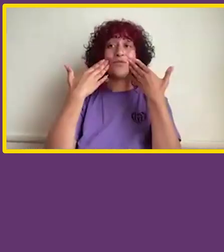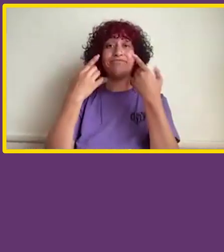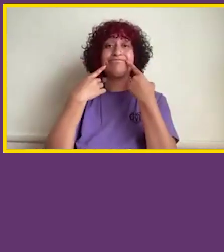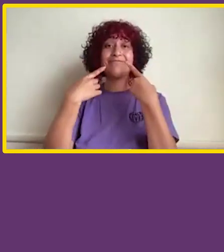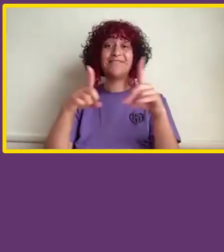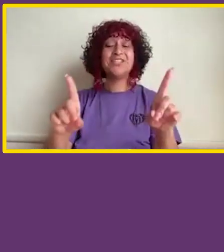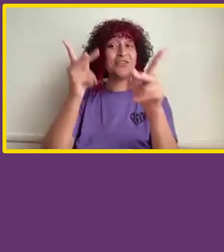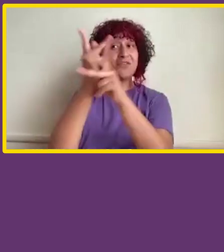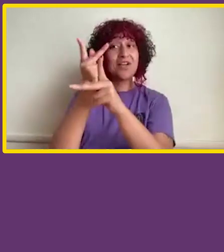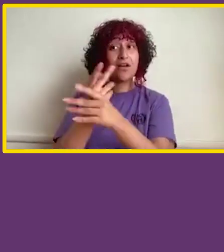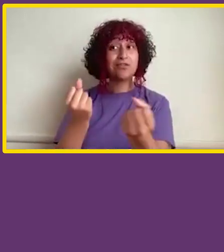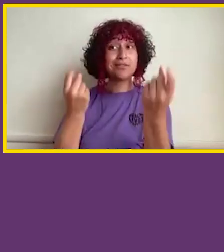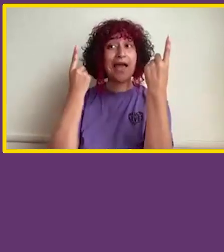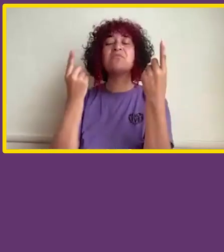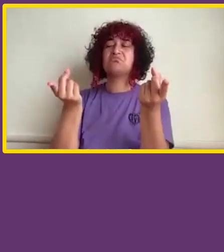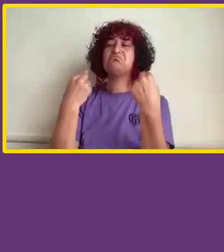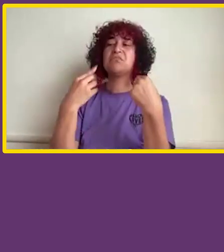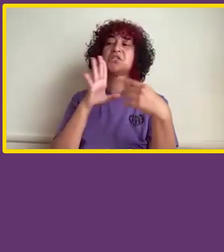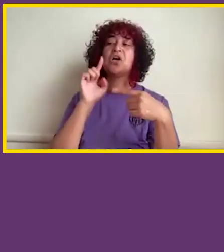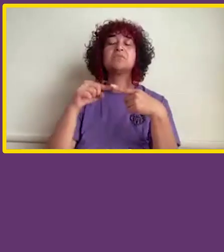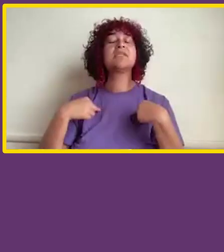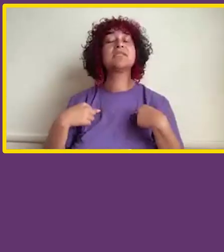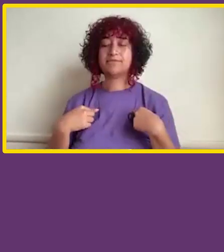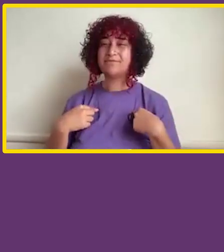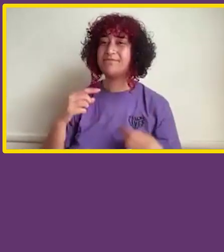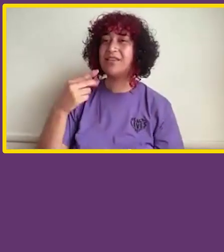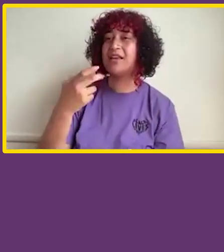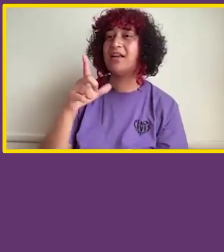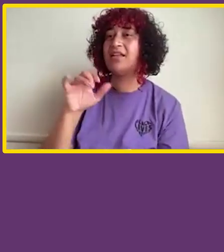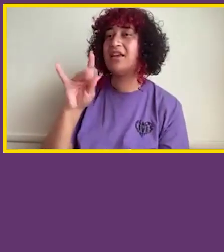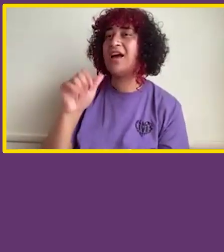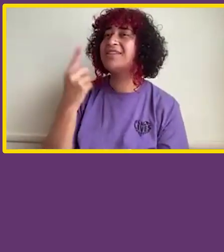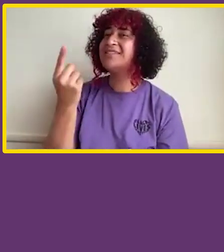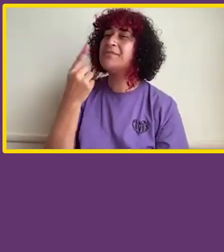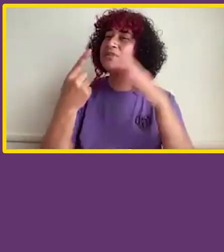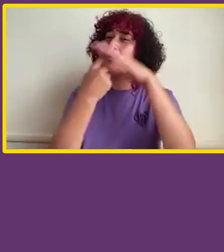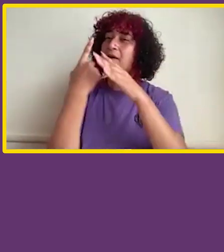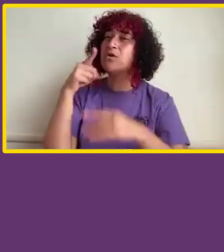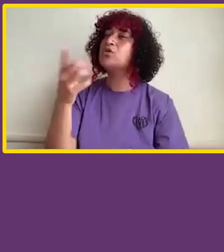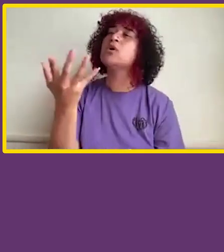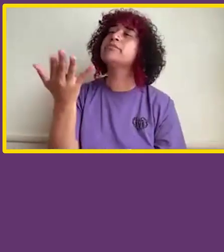and you talk to me. Eliana, something's coming up for you. I see it on the tips of your tongue. What's coming up?